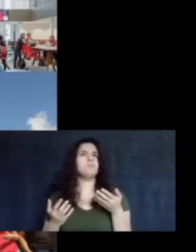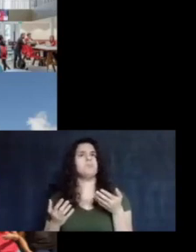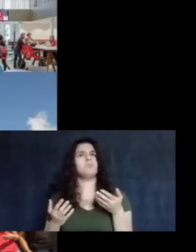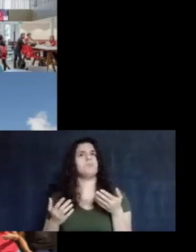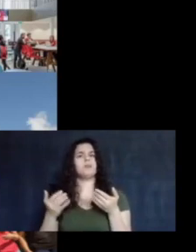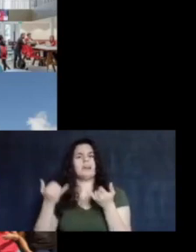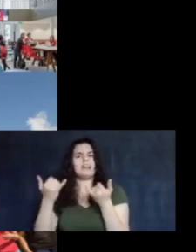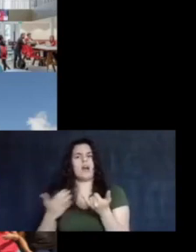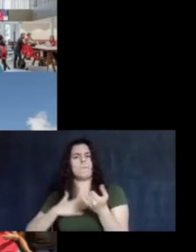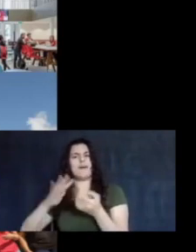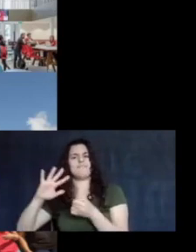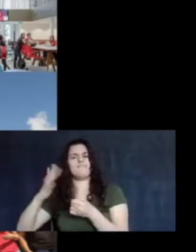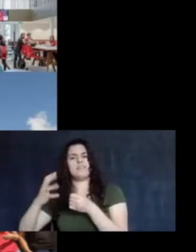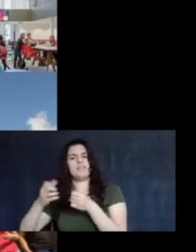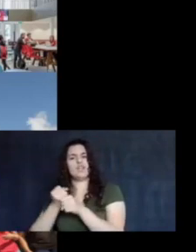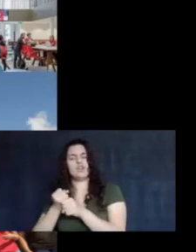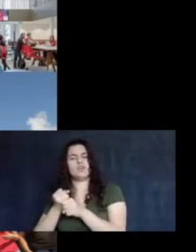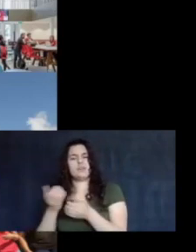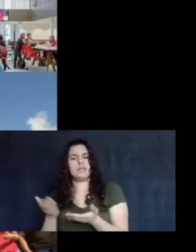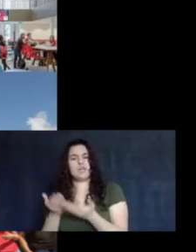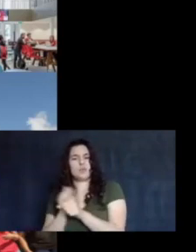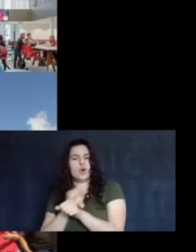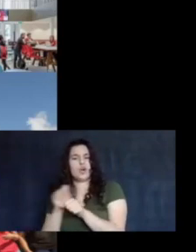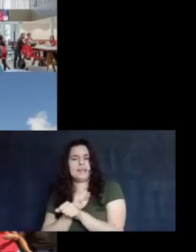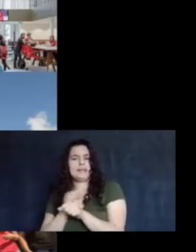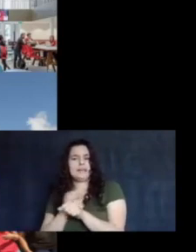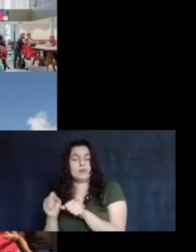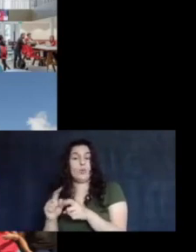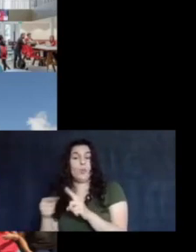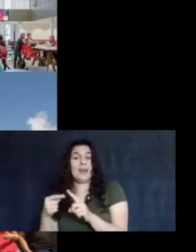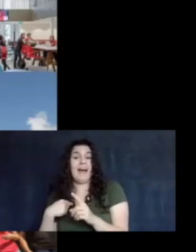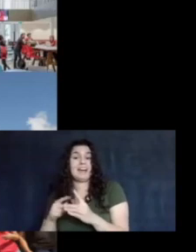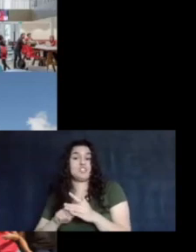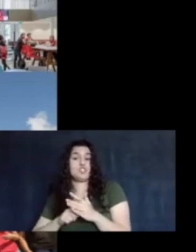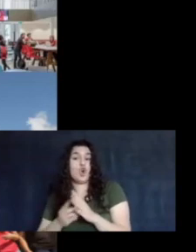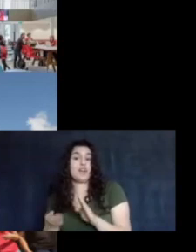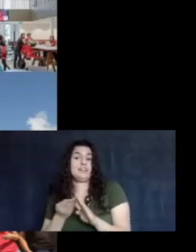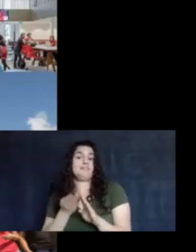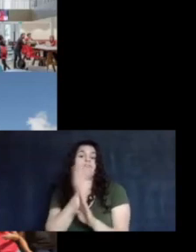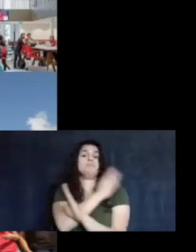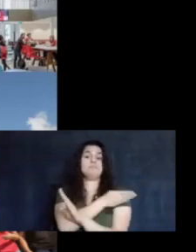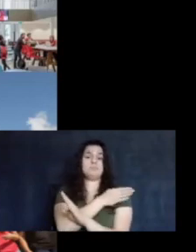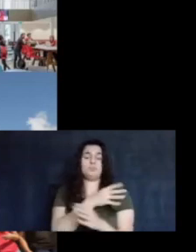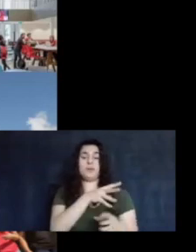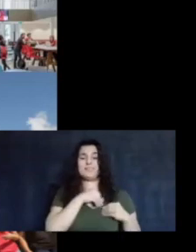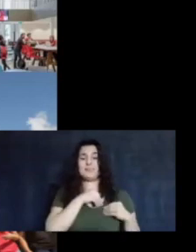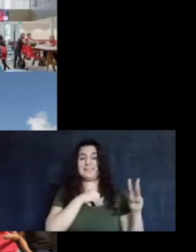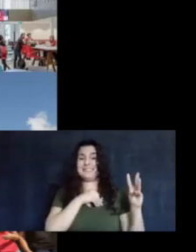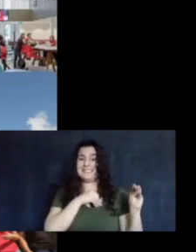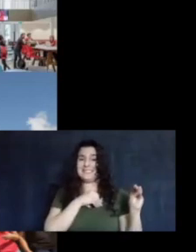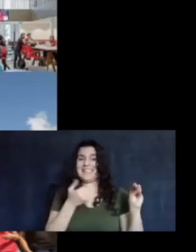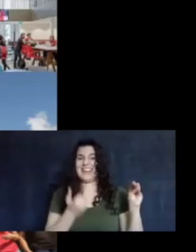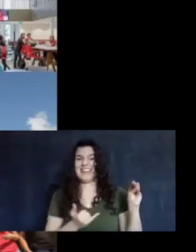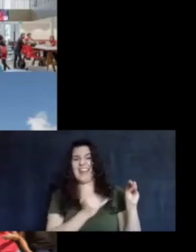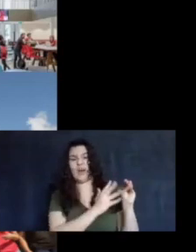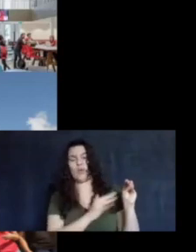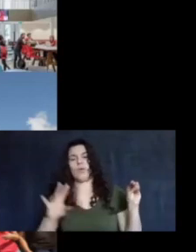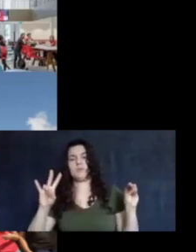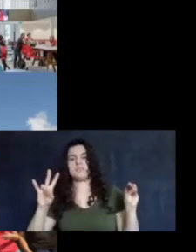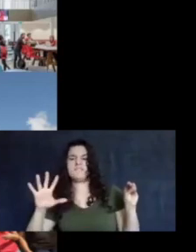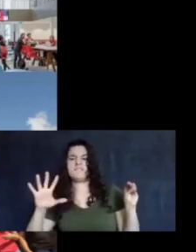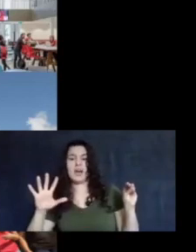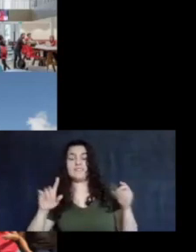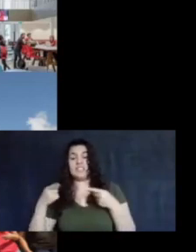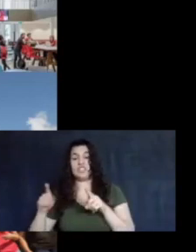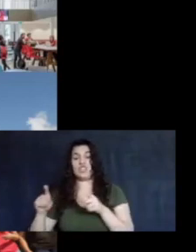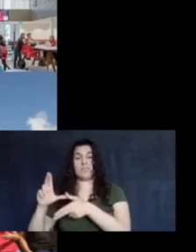year. I think we took 60 early when I started, and now we're up to around 75, and somewhere in the middle around Harvey, we took about 80. So it